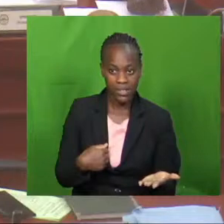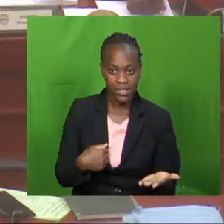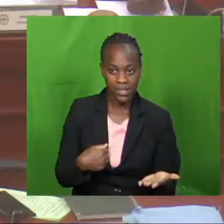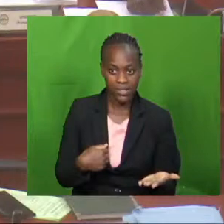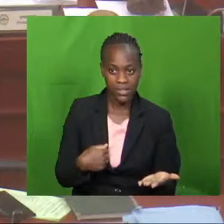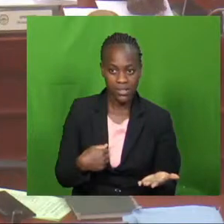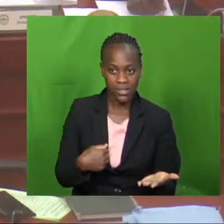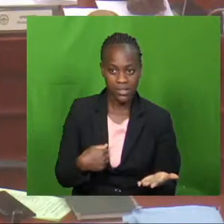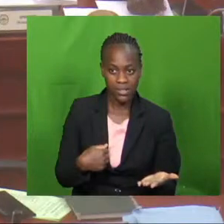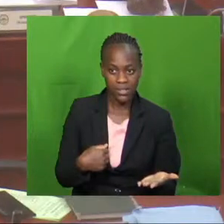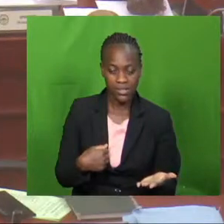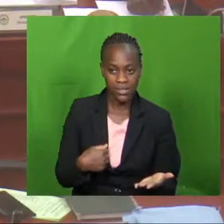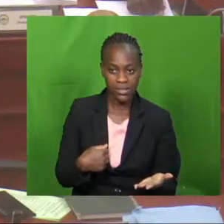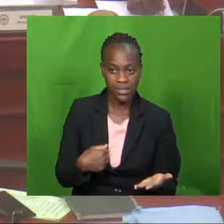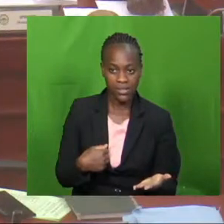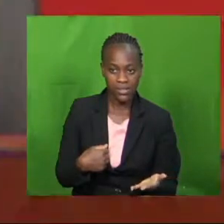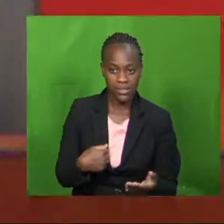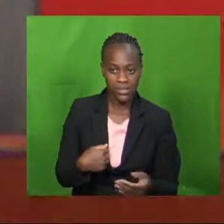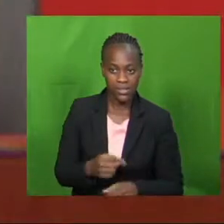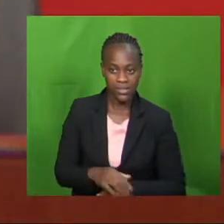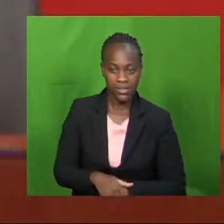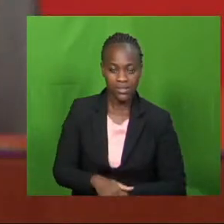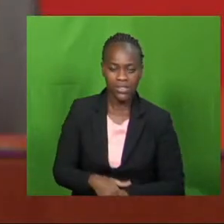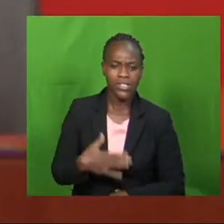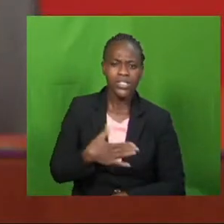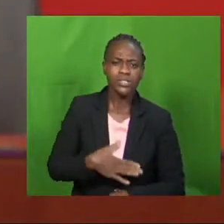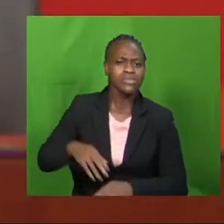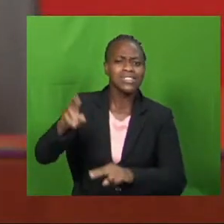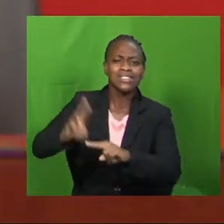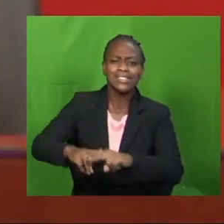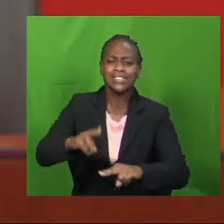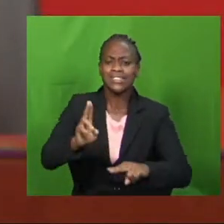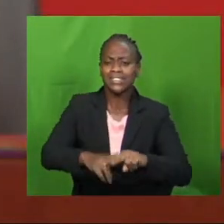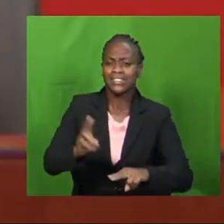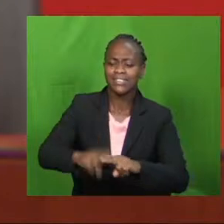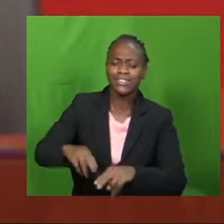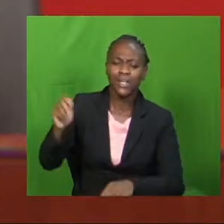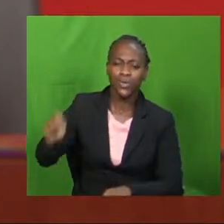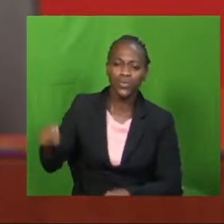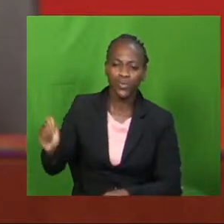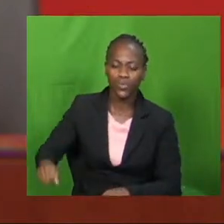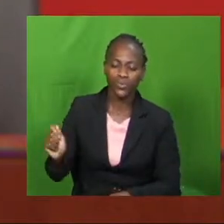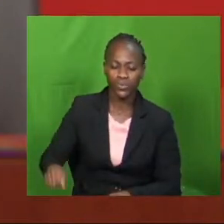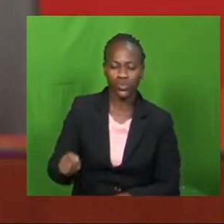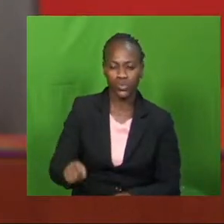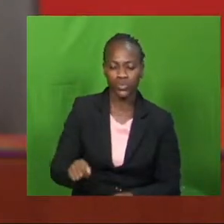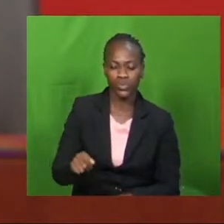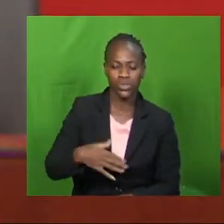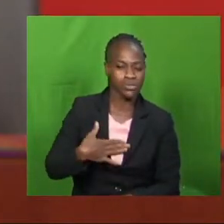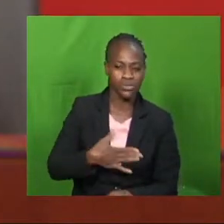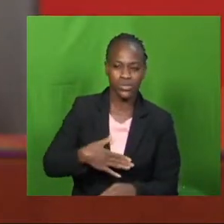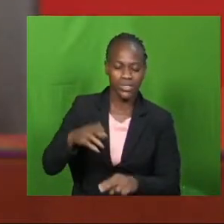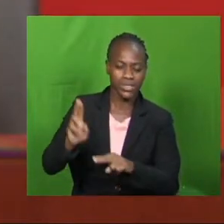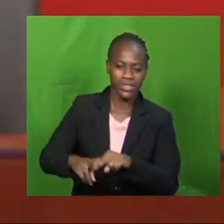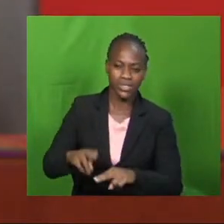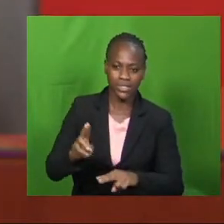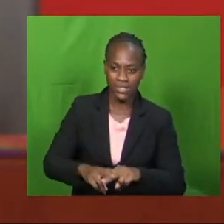Mr. Speaker, please be on your seat, please. Mr. Speaker, please be on your seat, please.